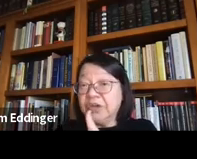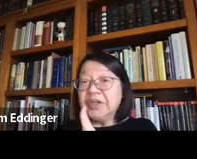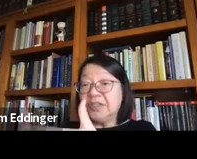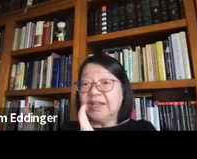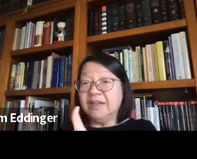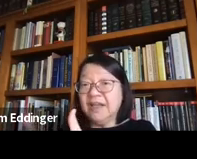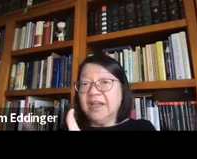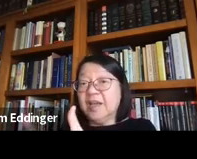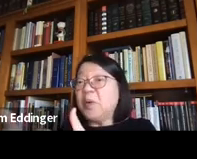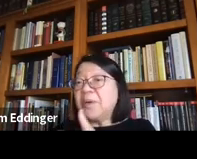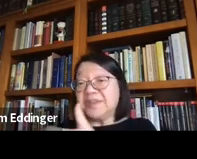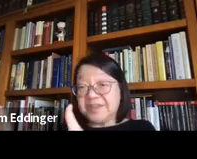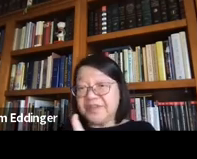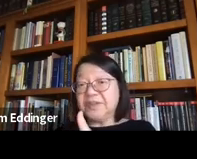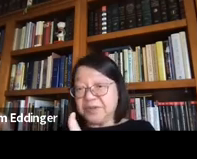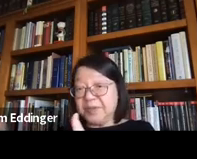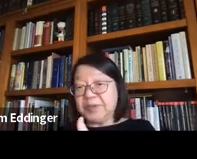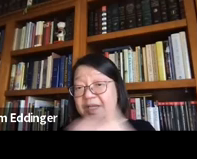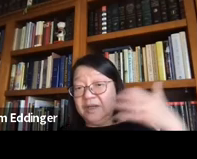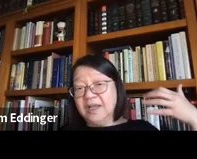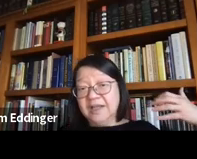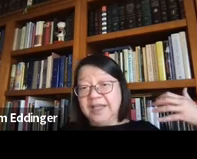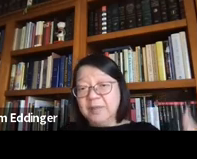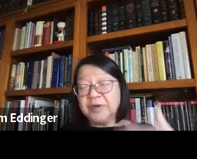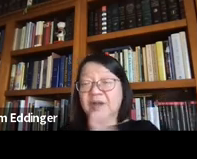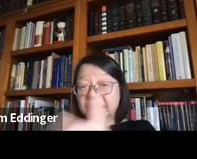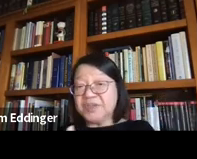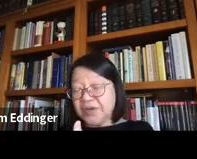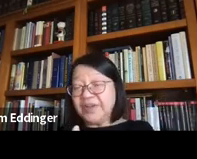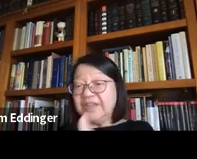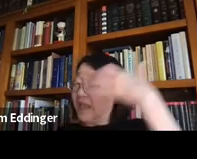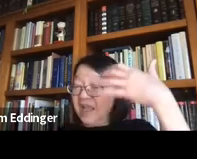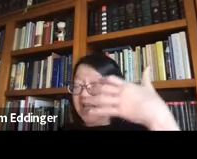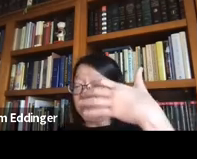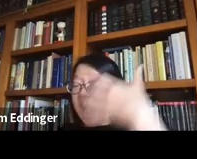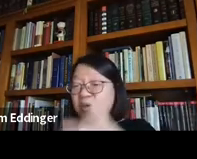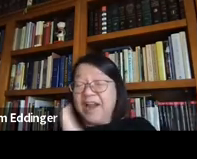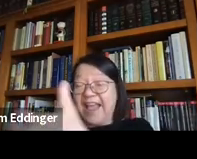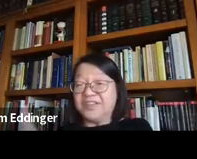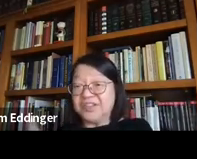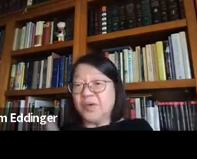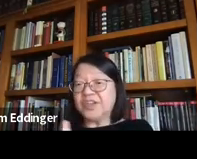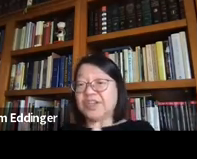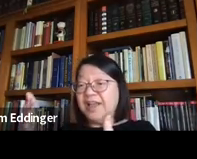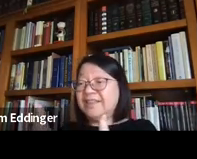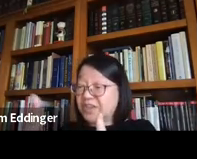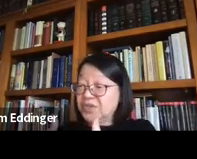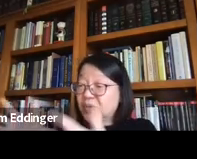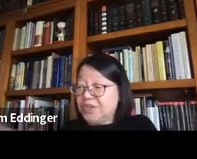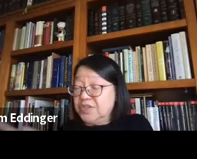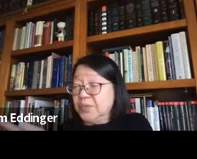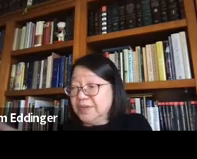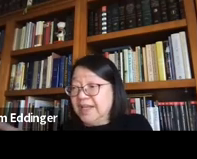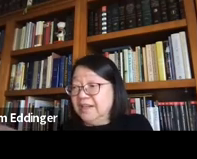a good and porous filter between the input on those surveys as to I want to ask this question, that